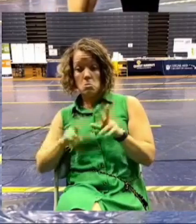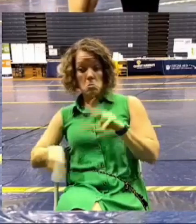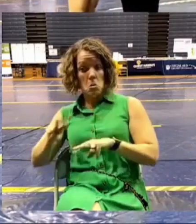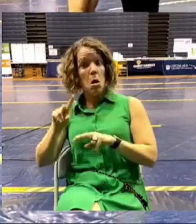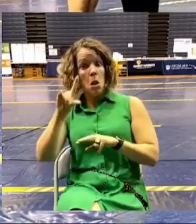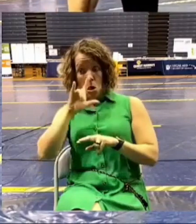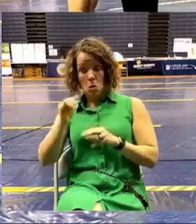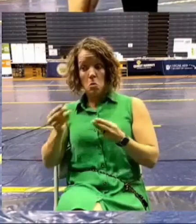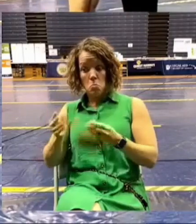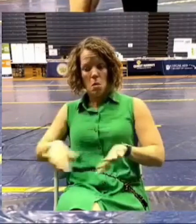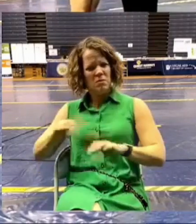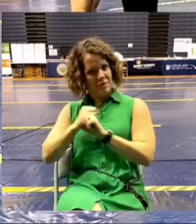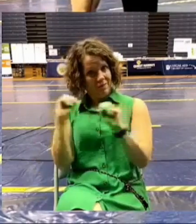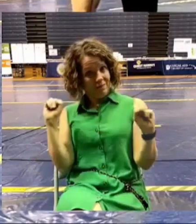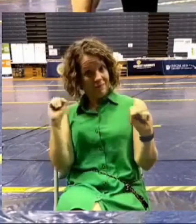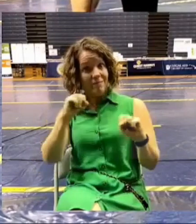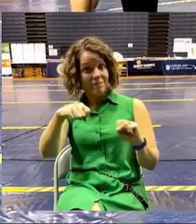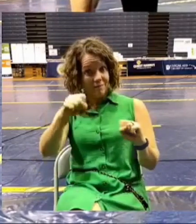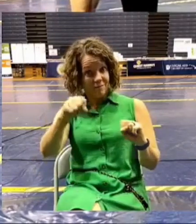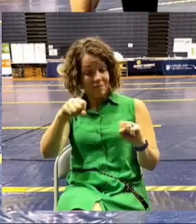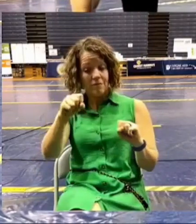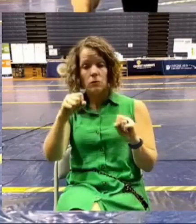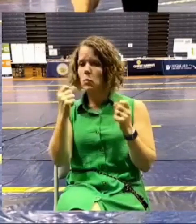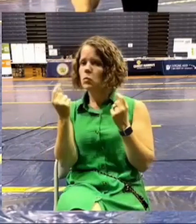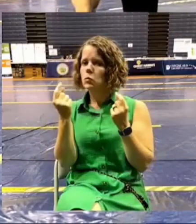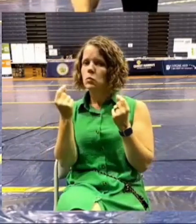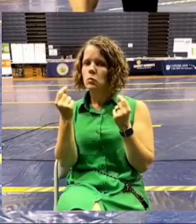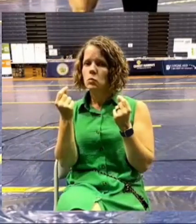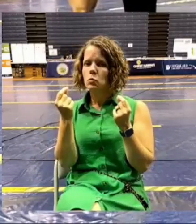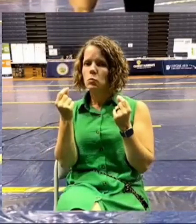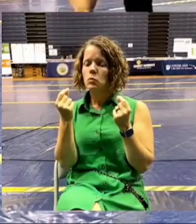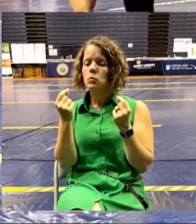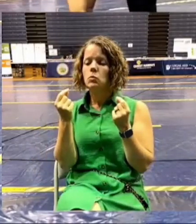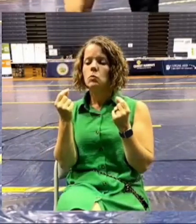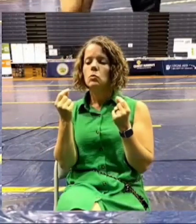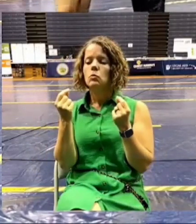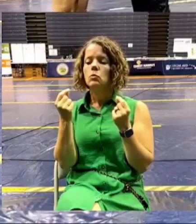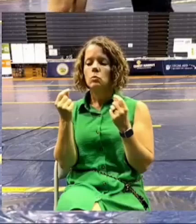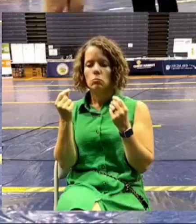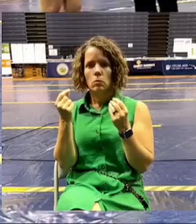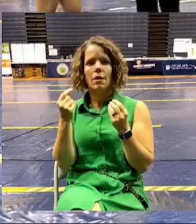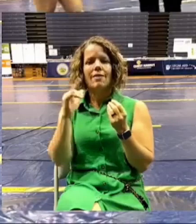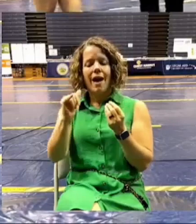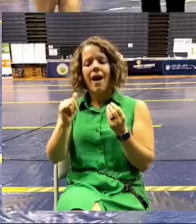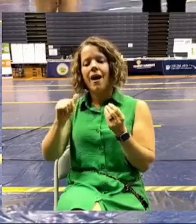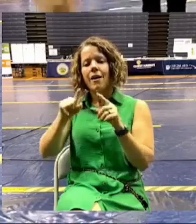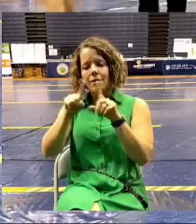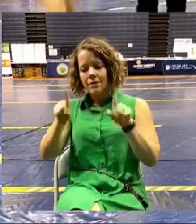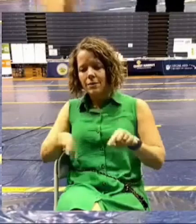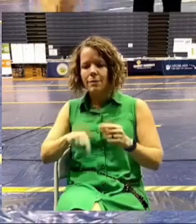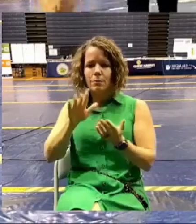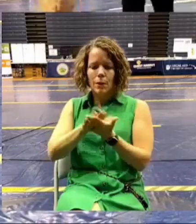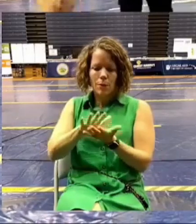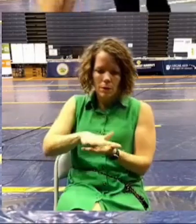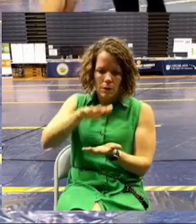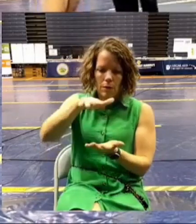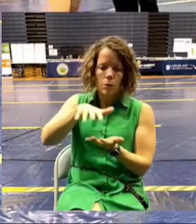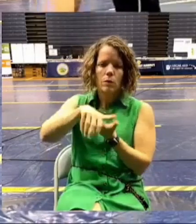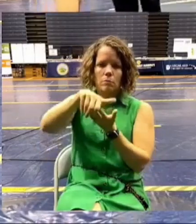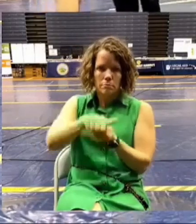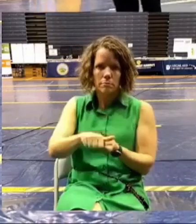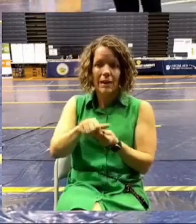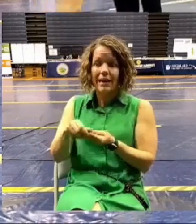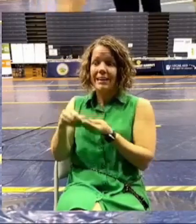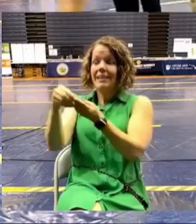that that property is clean, then we'll consolidate the packet and turn that back over to the county. From that